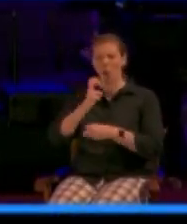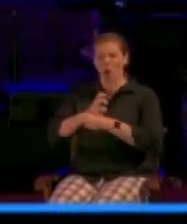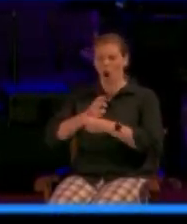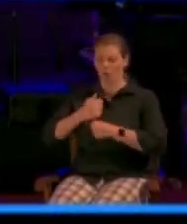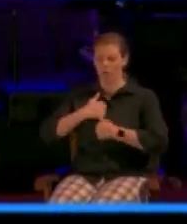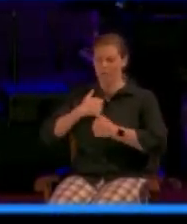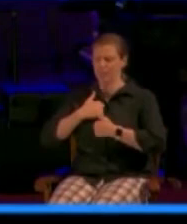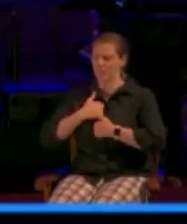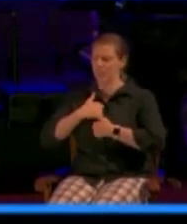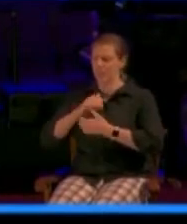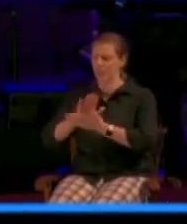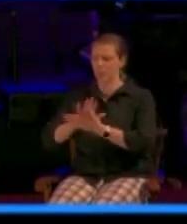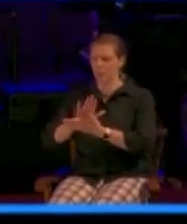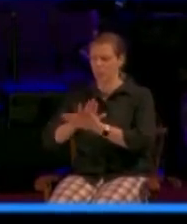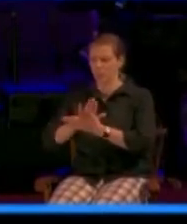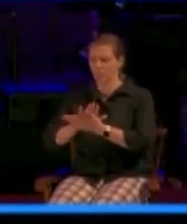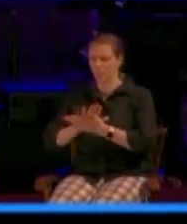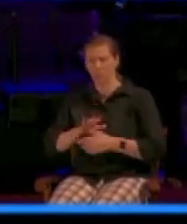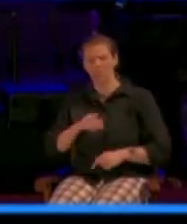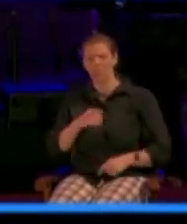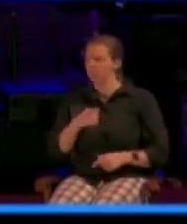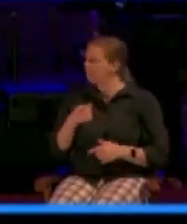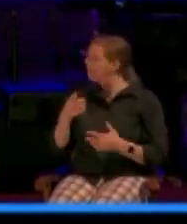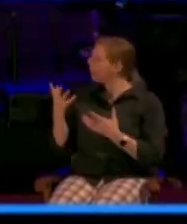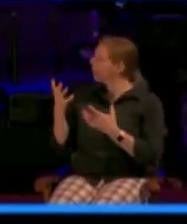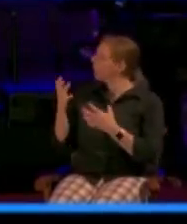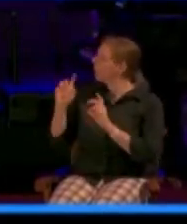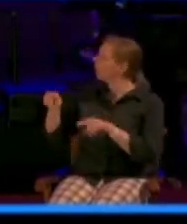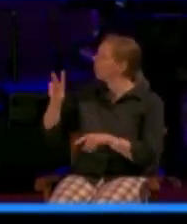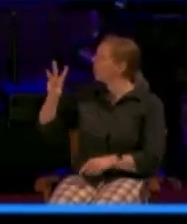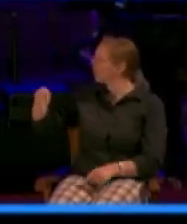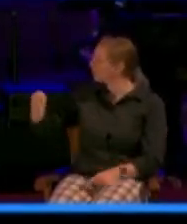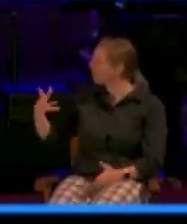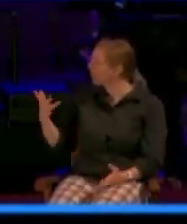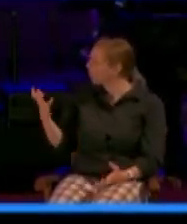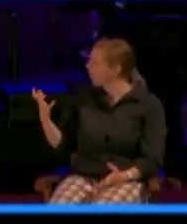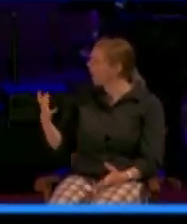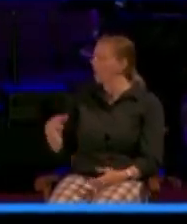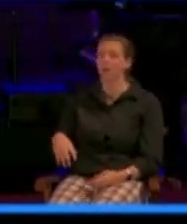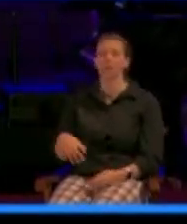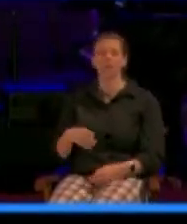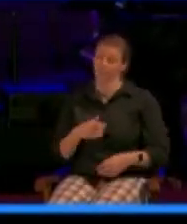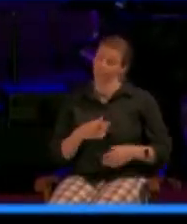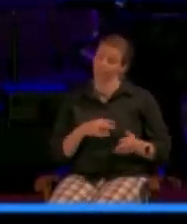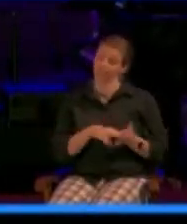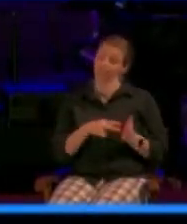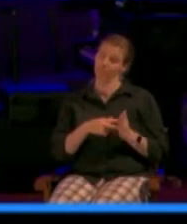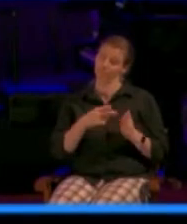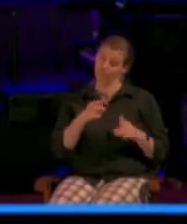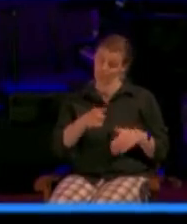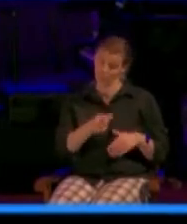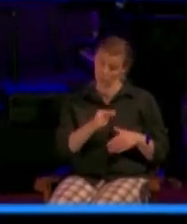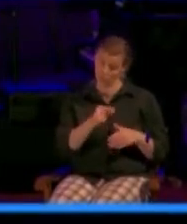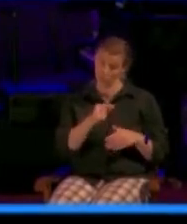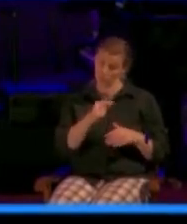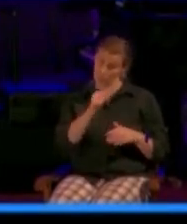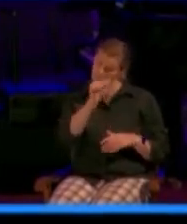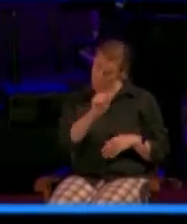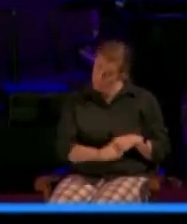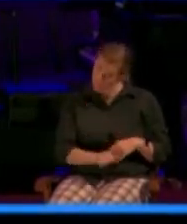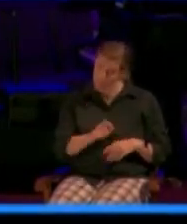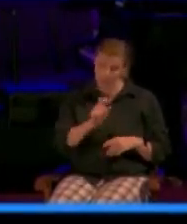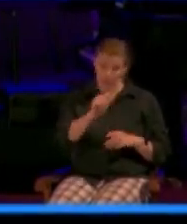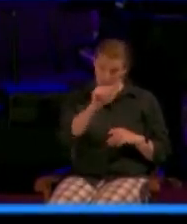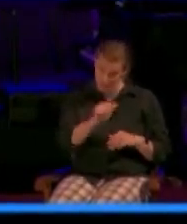So when I was 9, a preacher came to my house. Sunday school teacher had put him on me. She said, he's the only boy in my class that had been